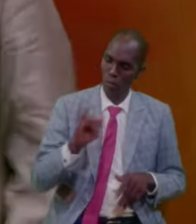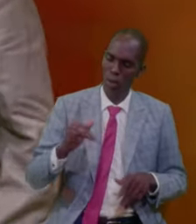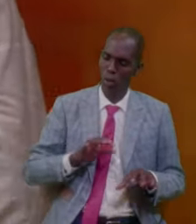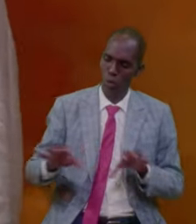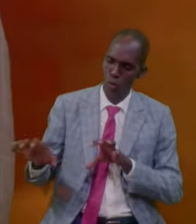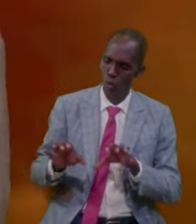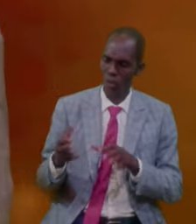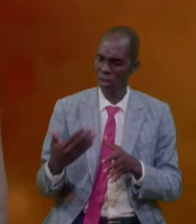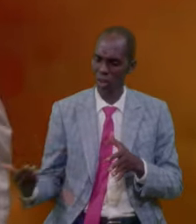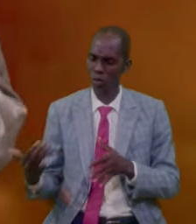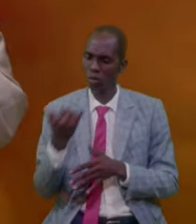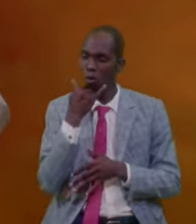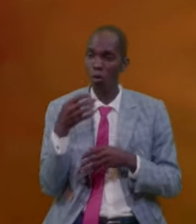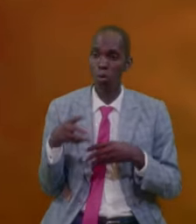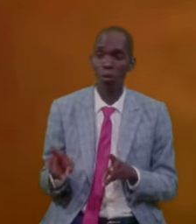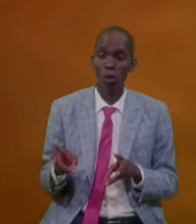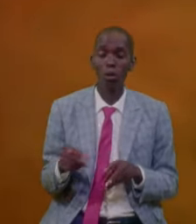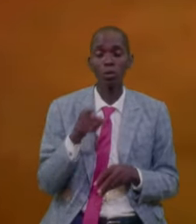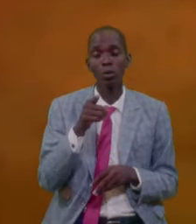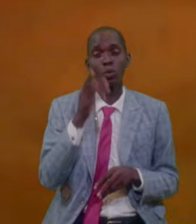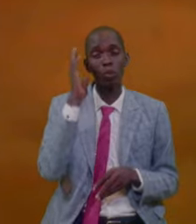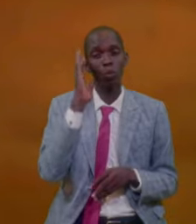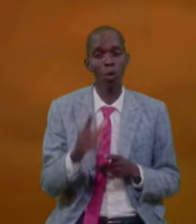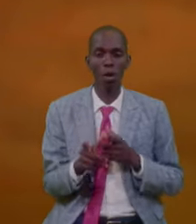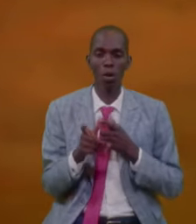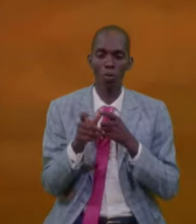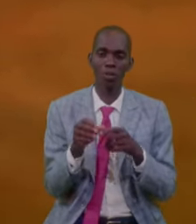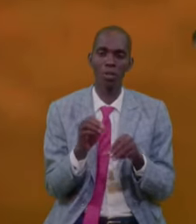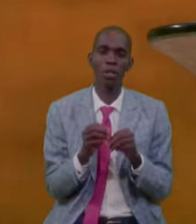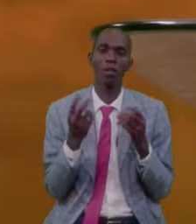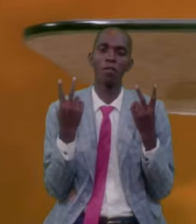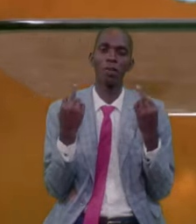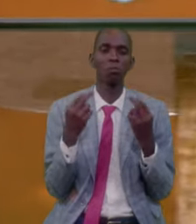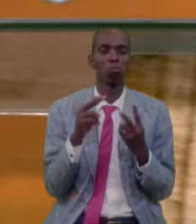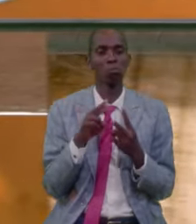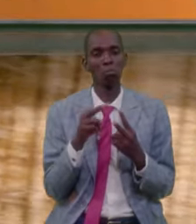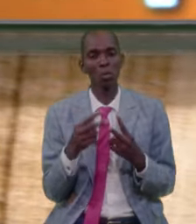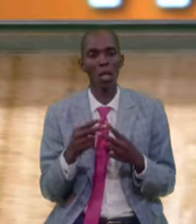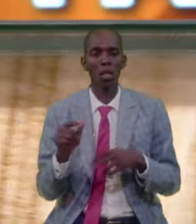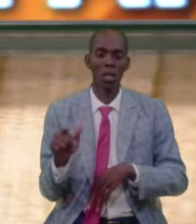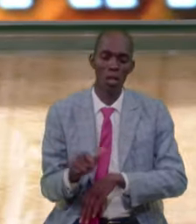things upside down, you run in vain. Neither